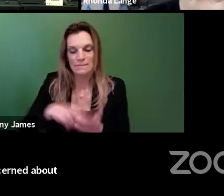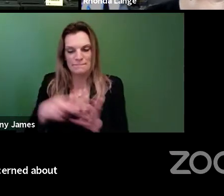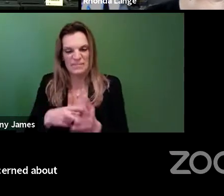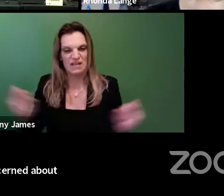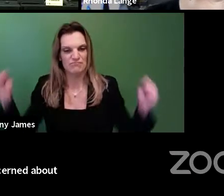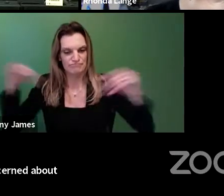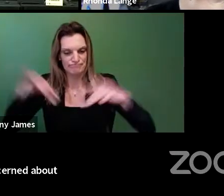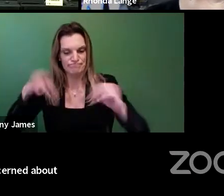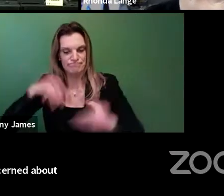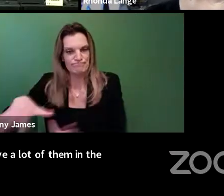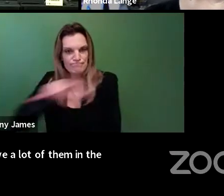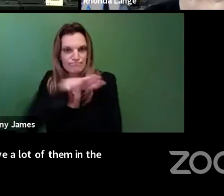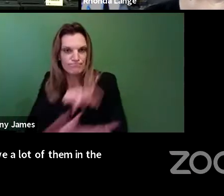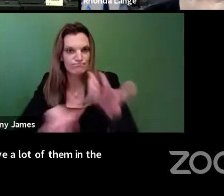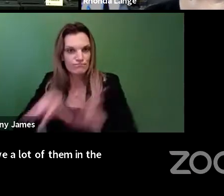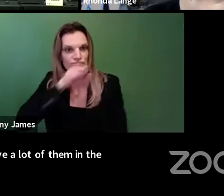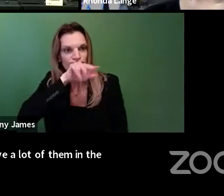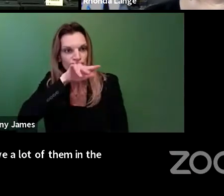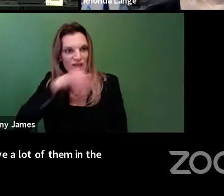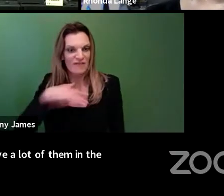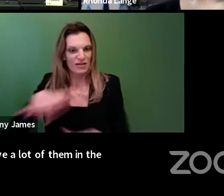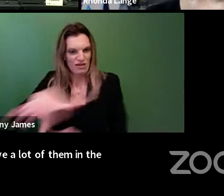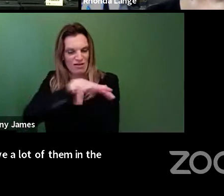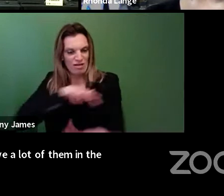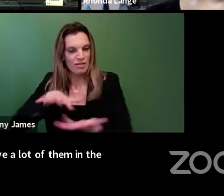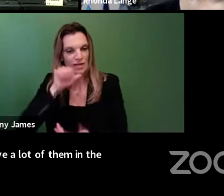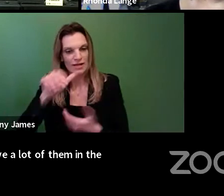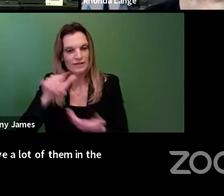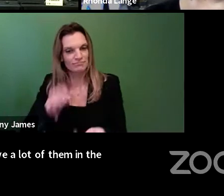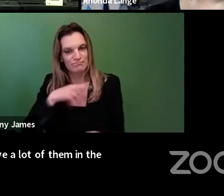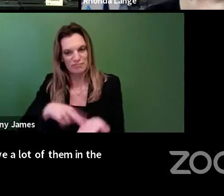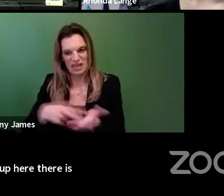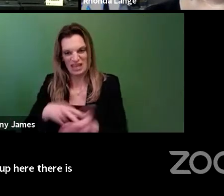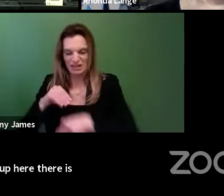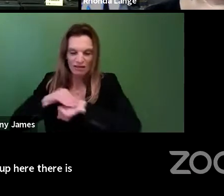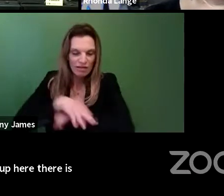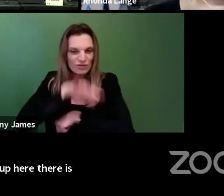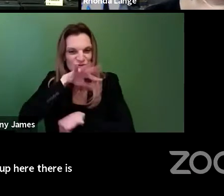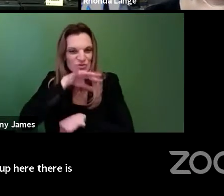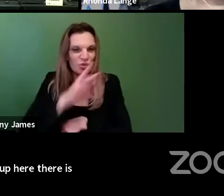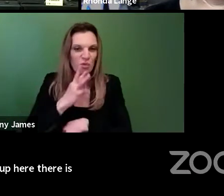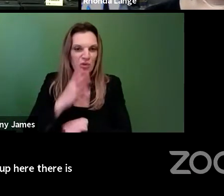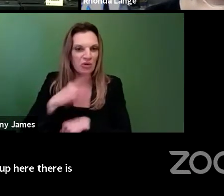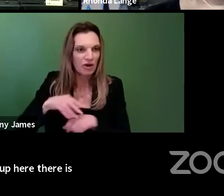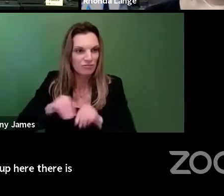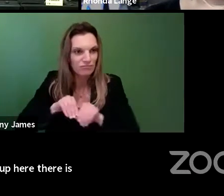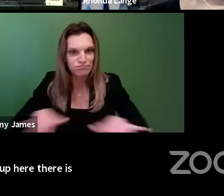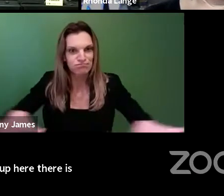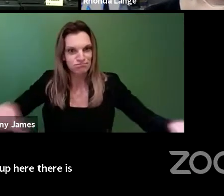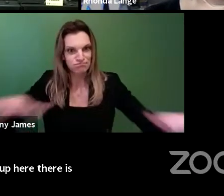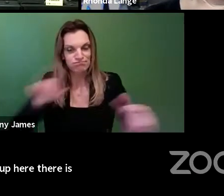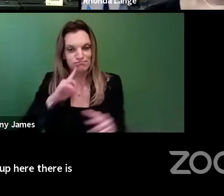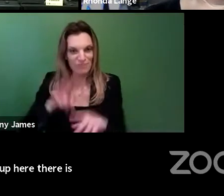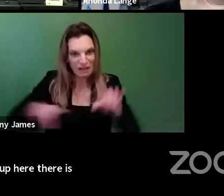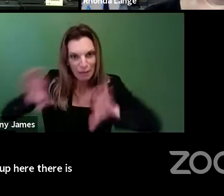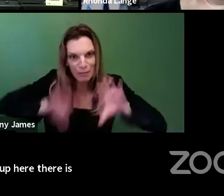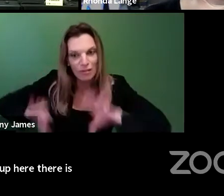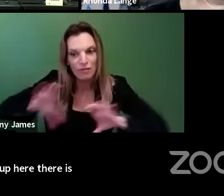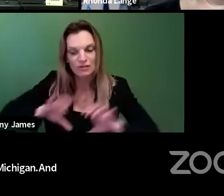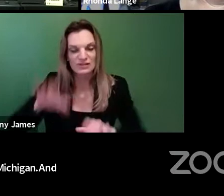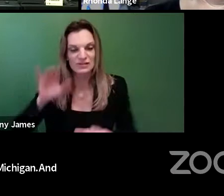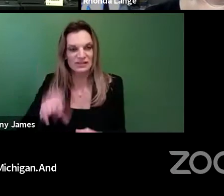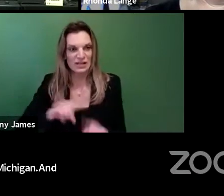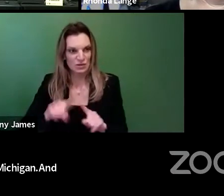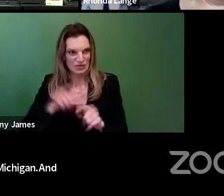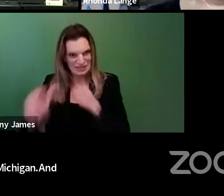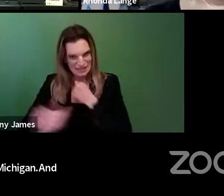more up here. There's 1,400 injection wells in Michigan, and that is injecting chemical and